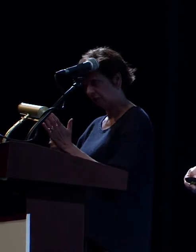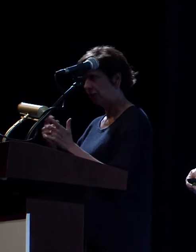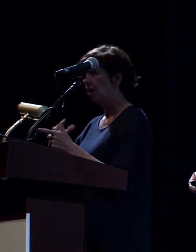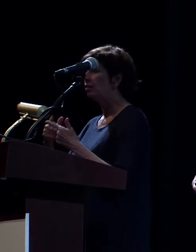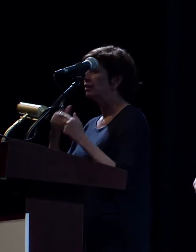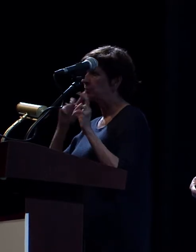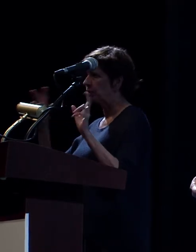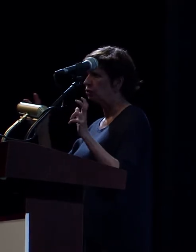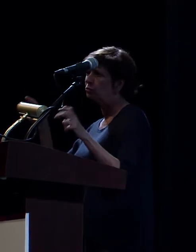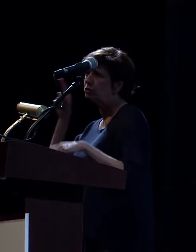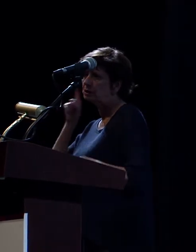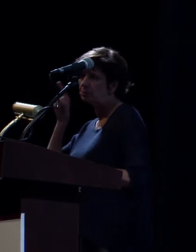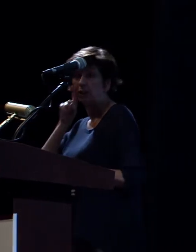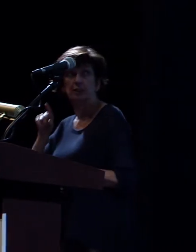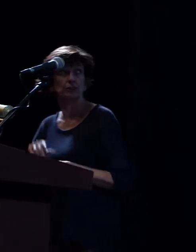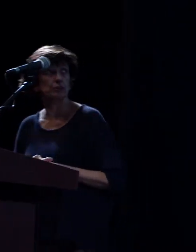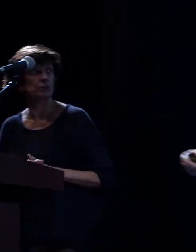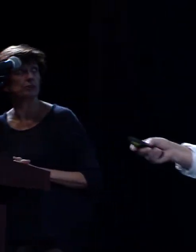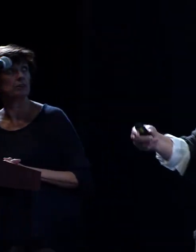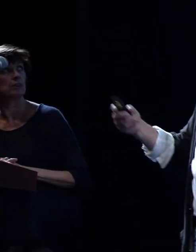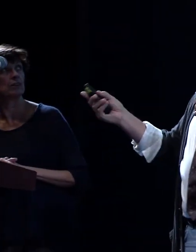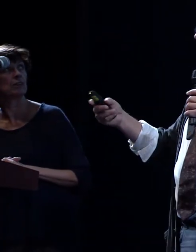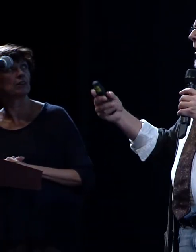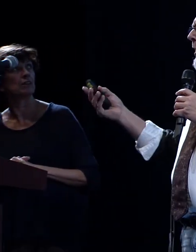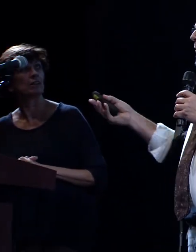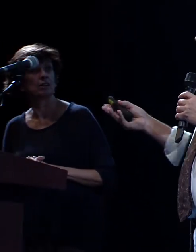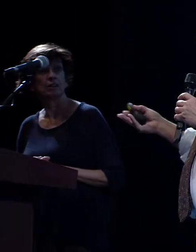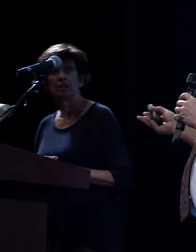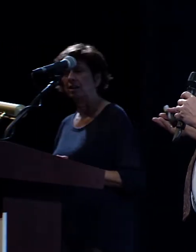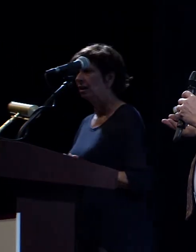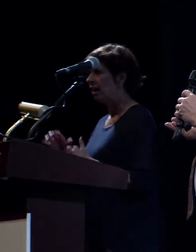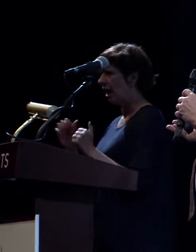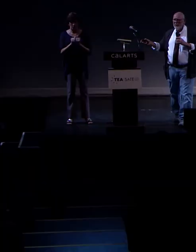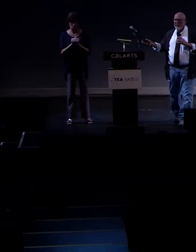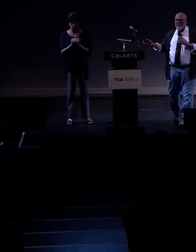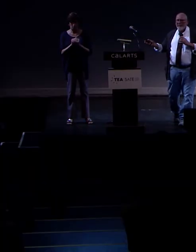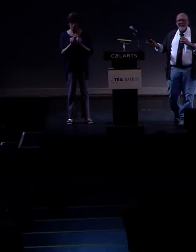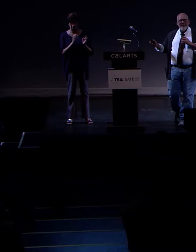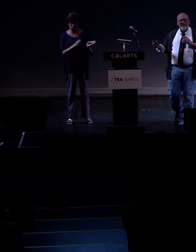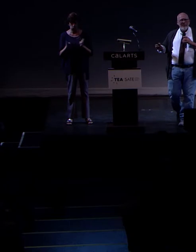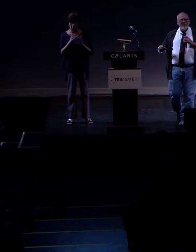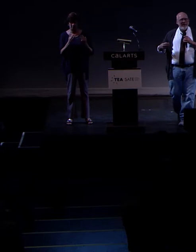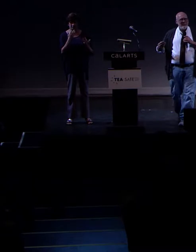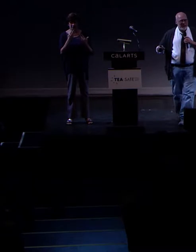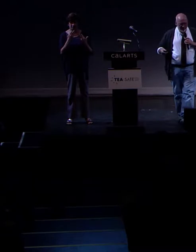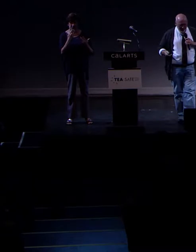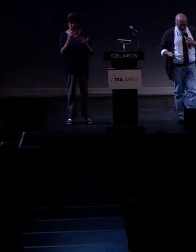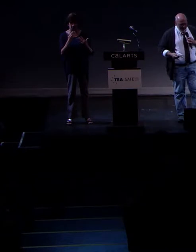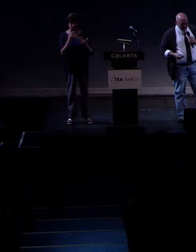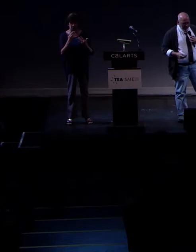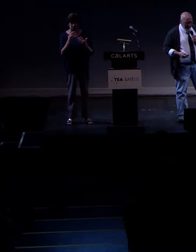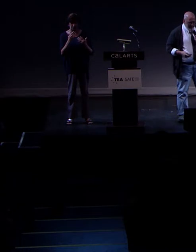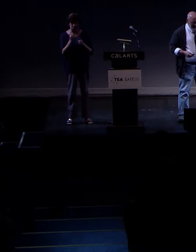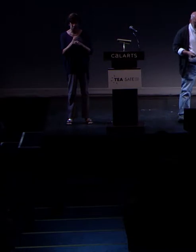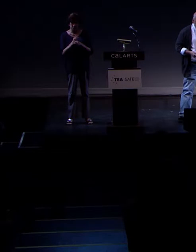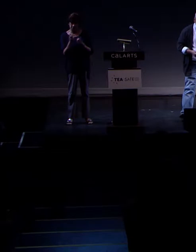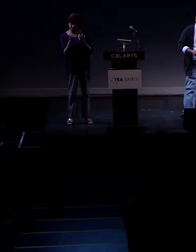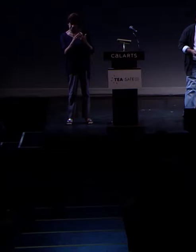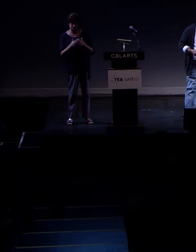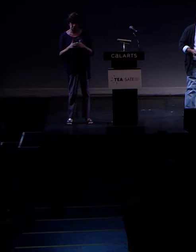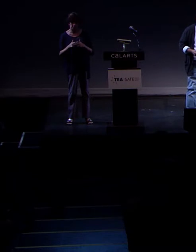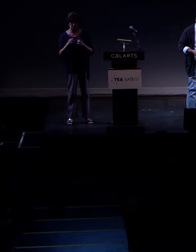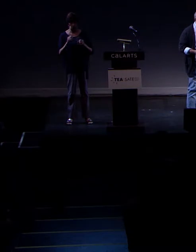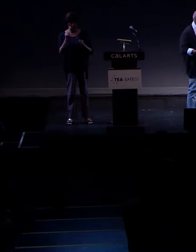computer simulations to you know, how am I going to organize color in a large space and make it meaningful? And as I was doing